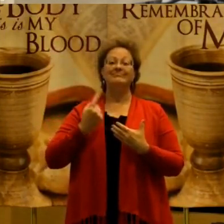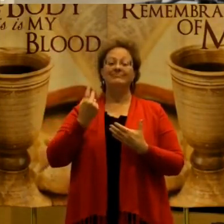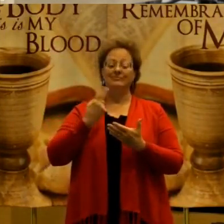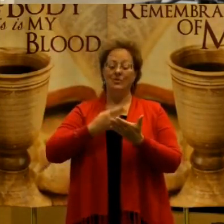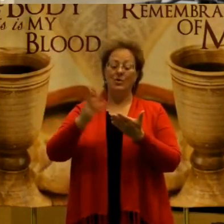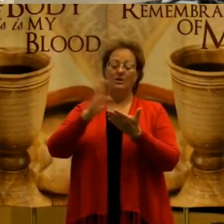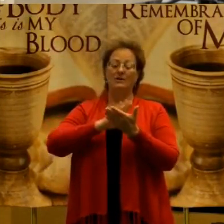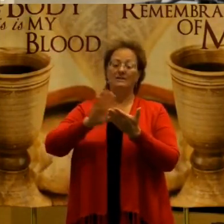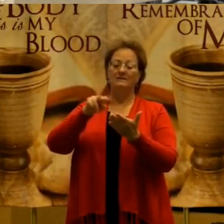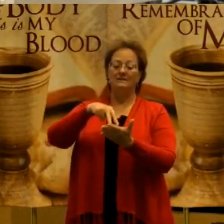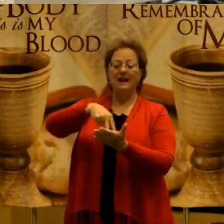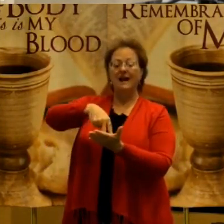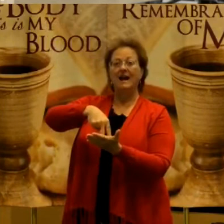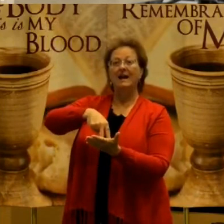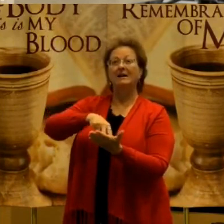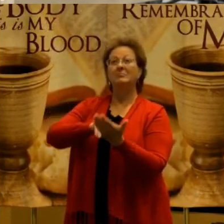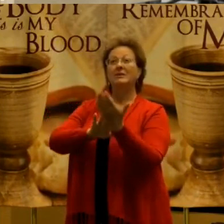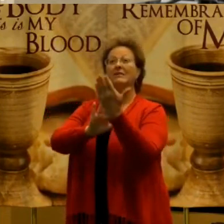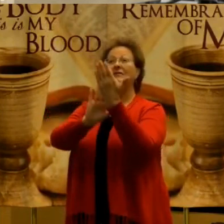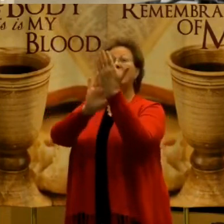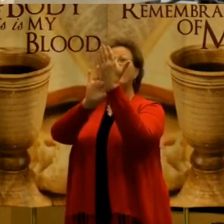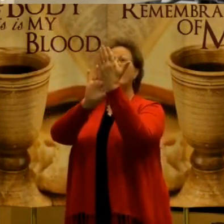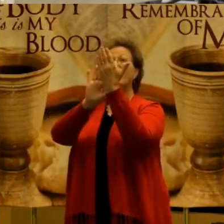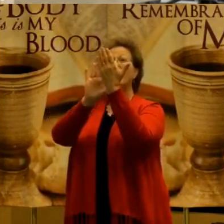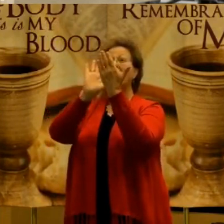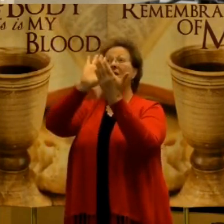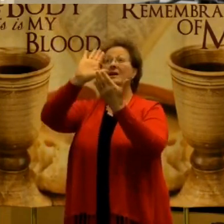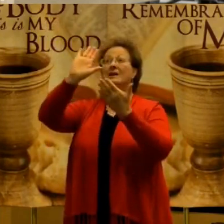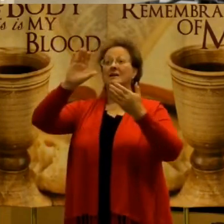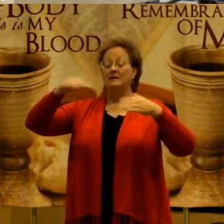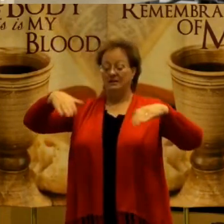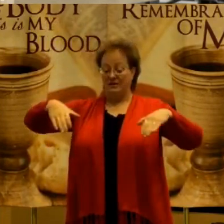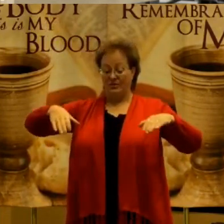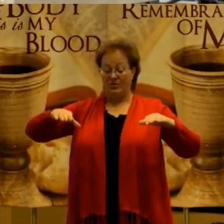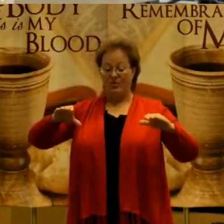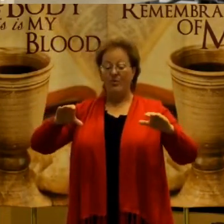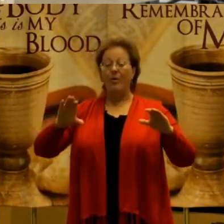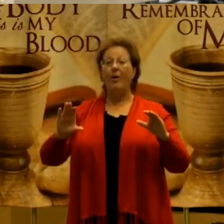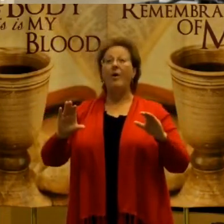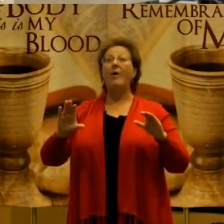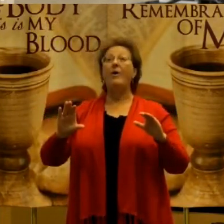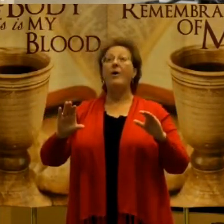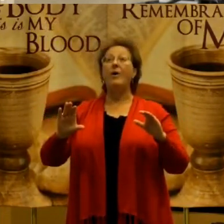alone, faultless stand before the